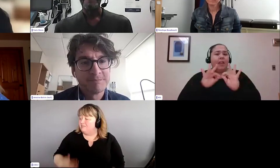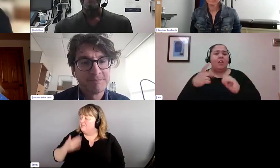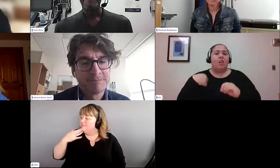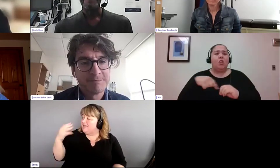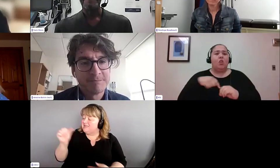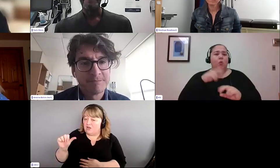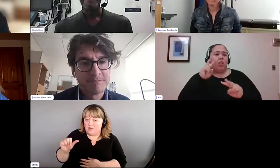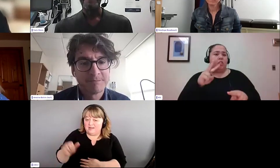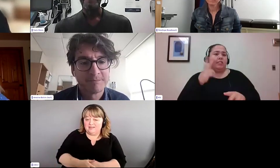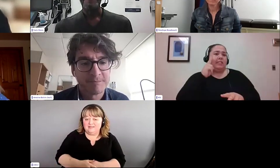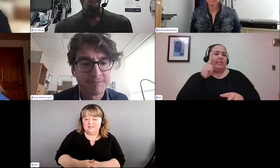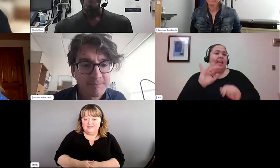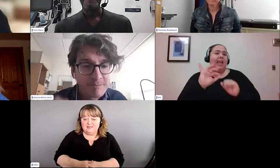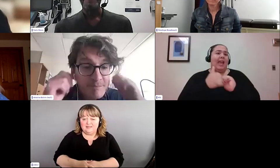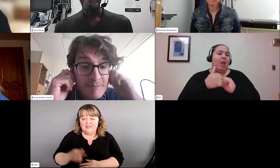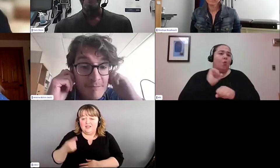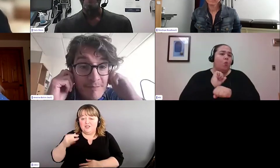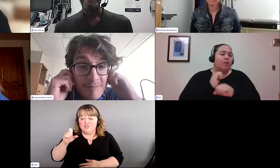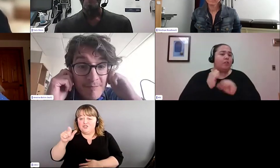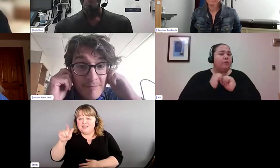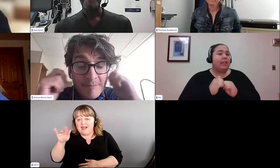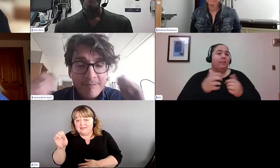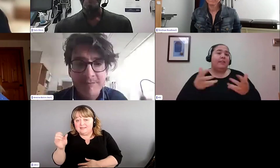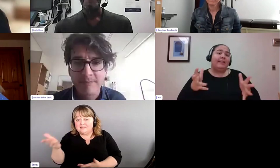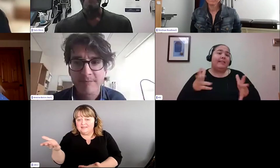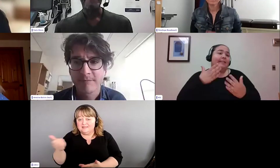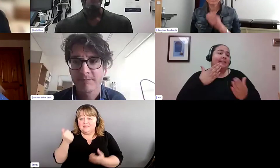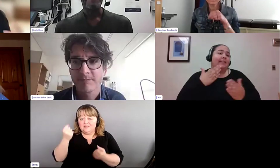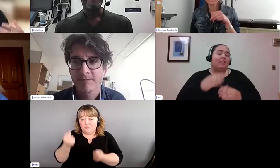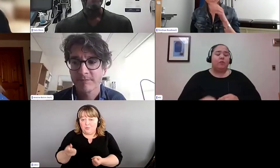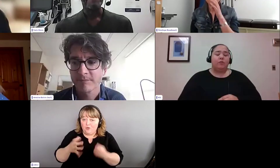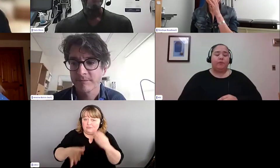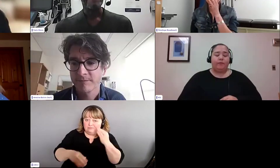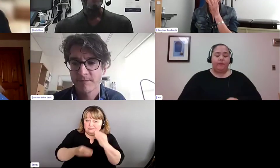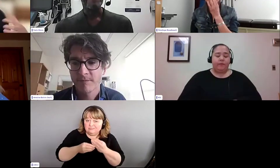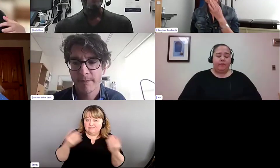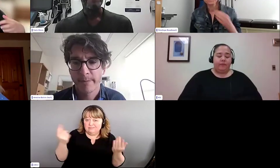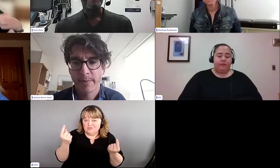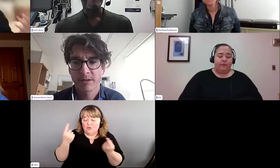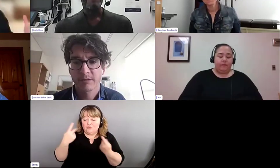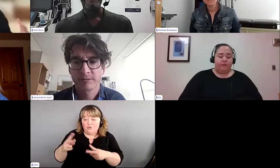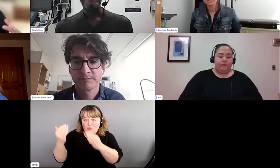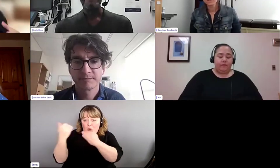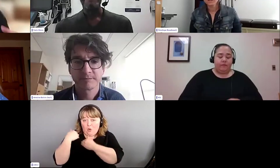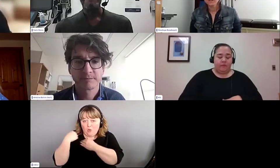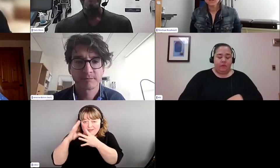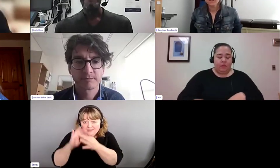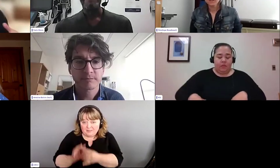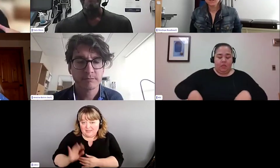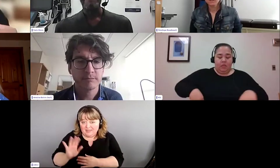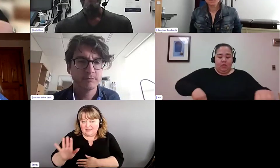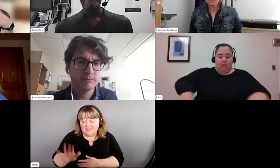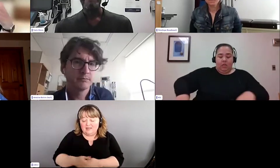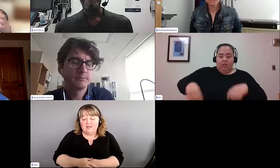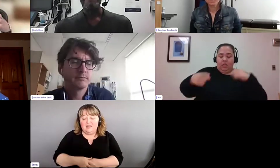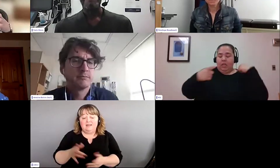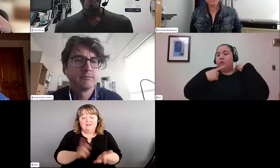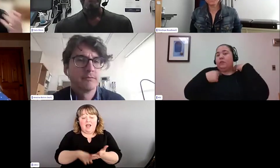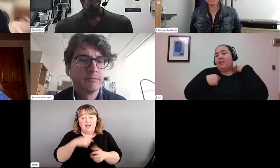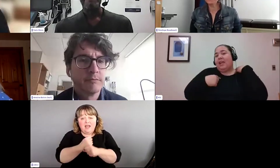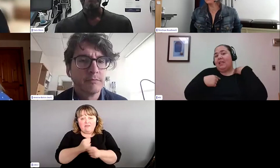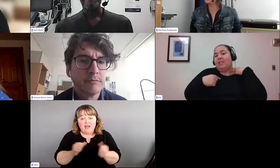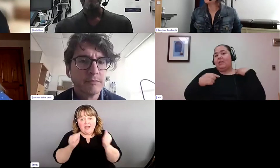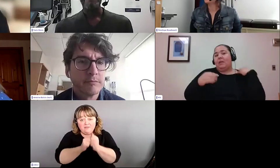together. That's it. Thank you. Ghislaine, can you tell us a bit more about your role when you work